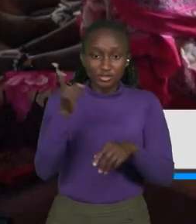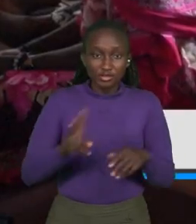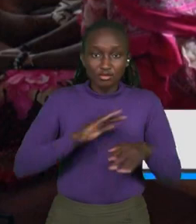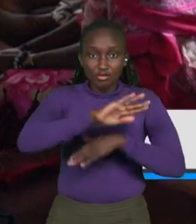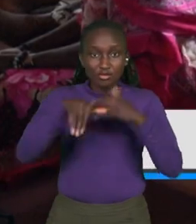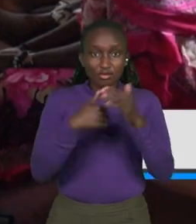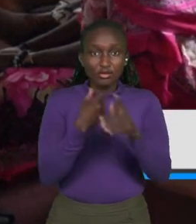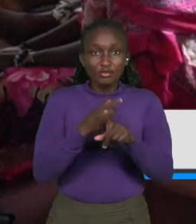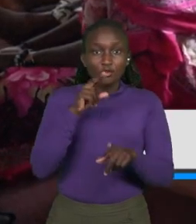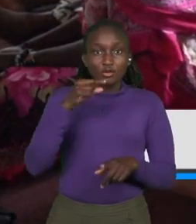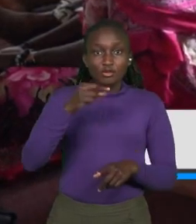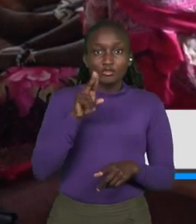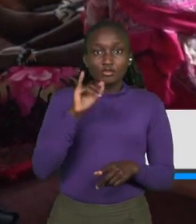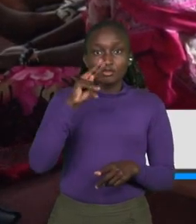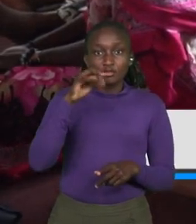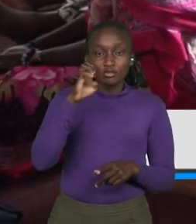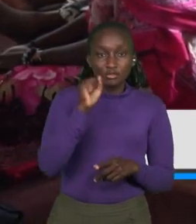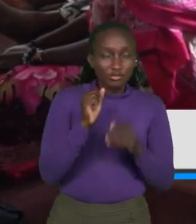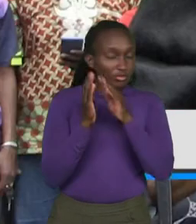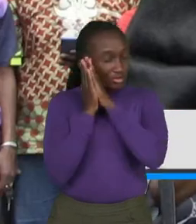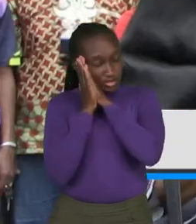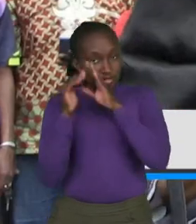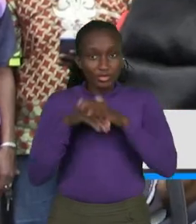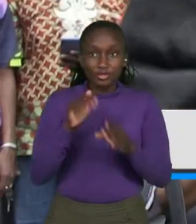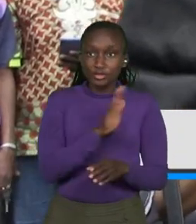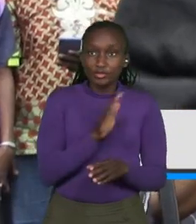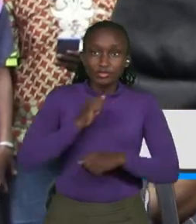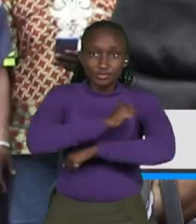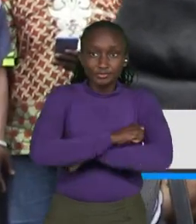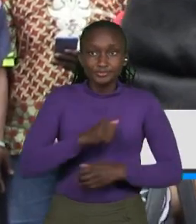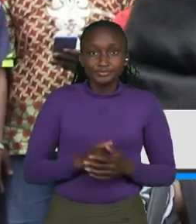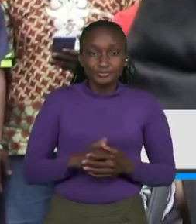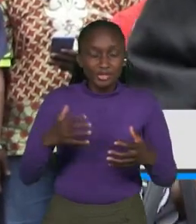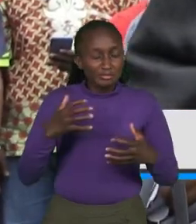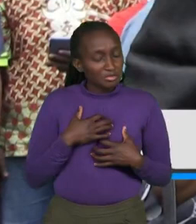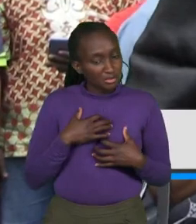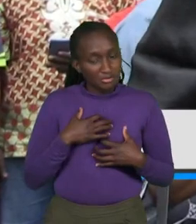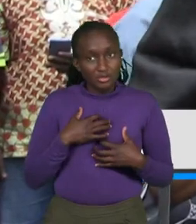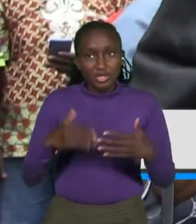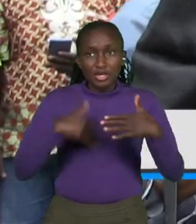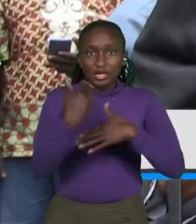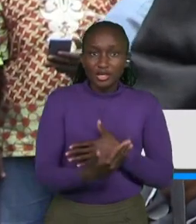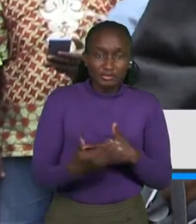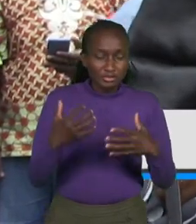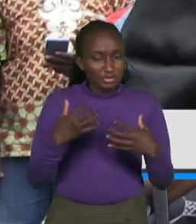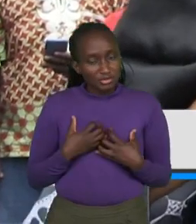Guinea origin, slept in the school dormitory. We were shocked. After